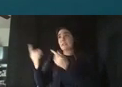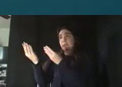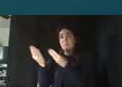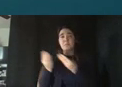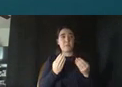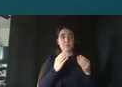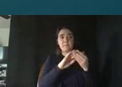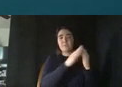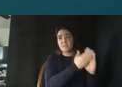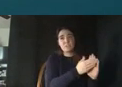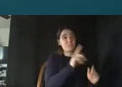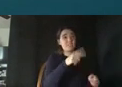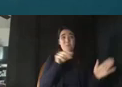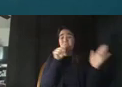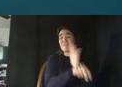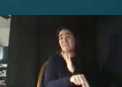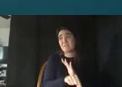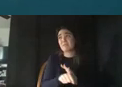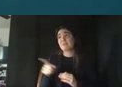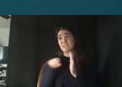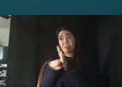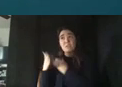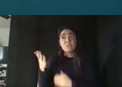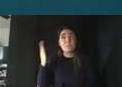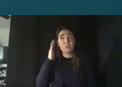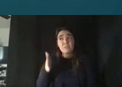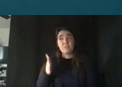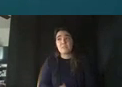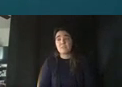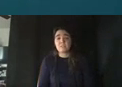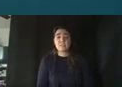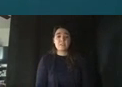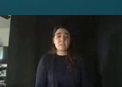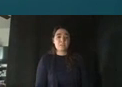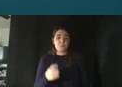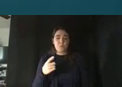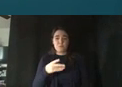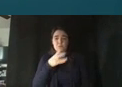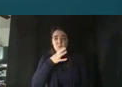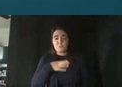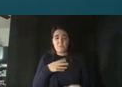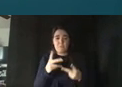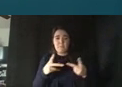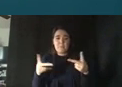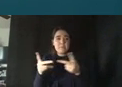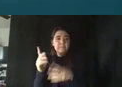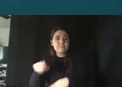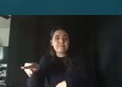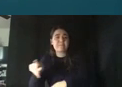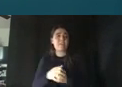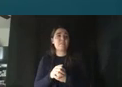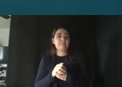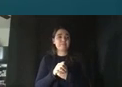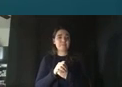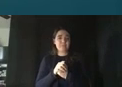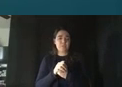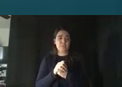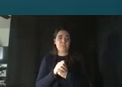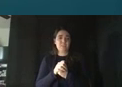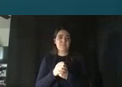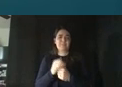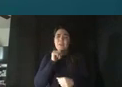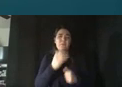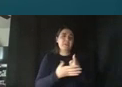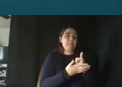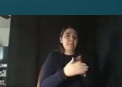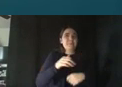they will kill her. And the woman's shelter went out of their way, not just to help, which is what they should do. This is what any